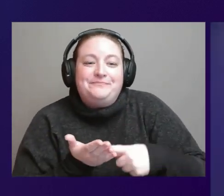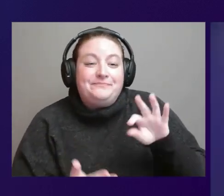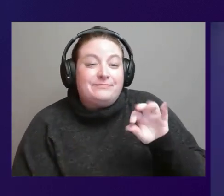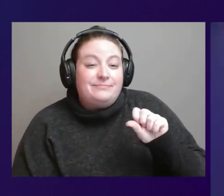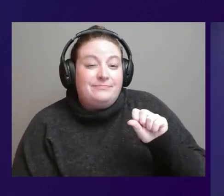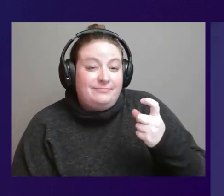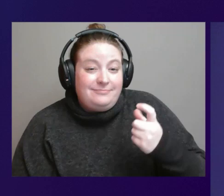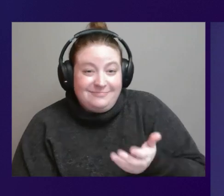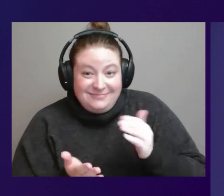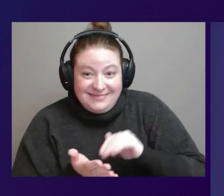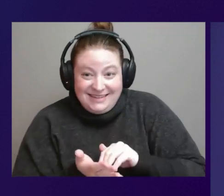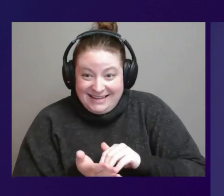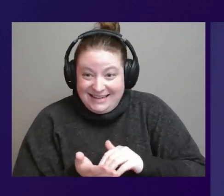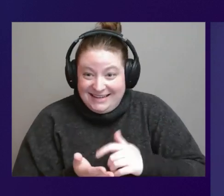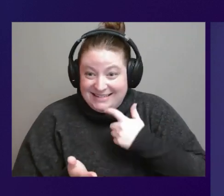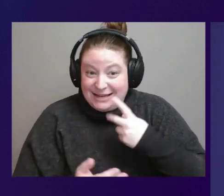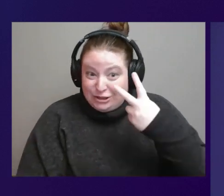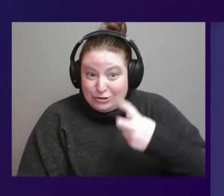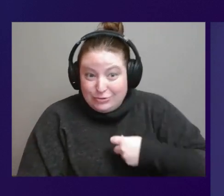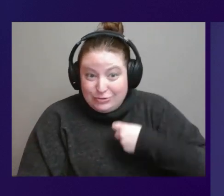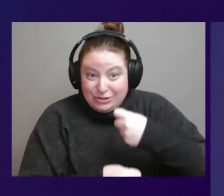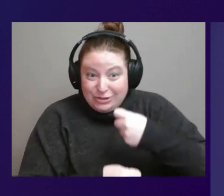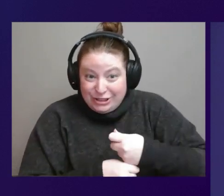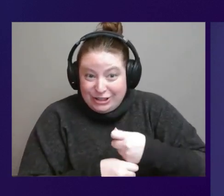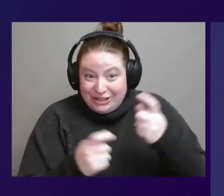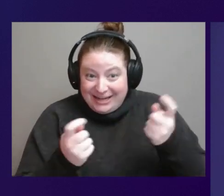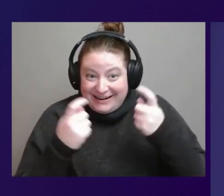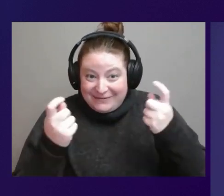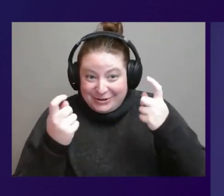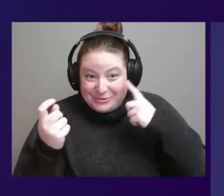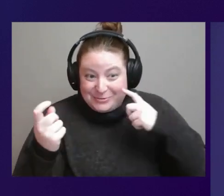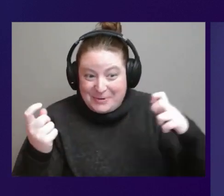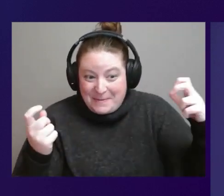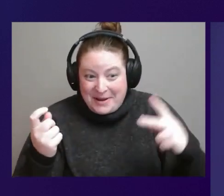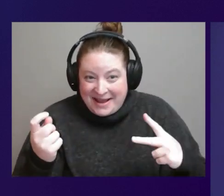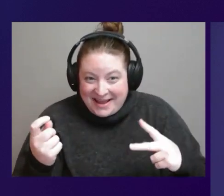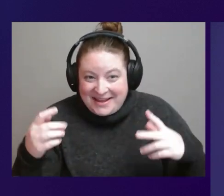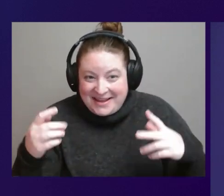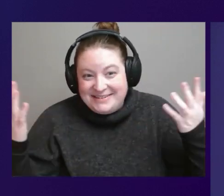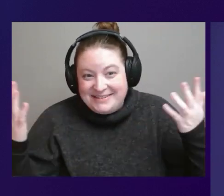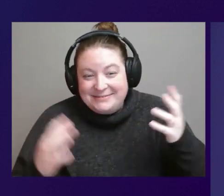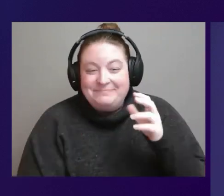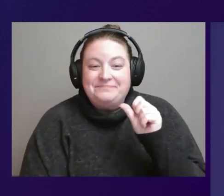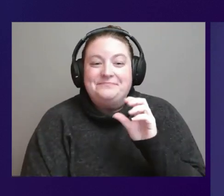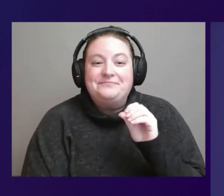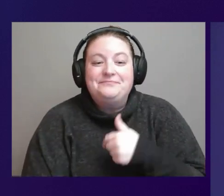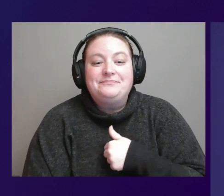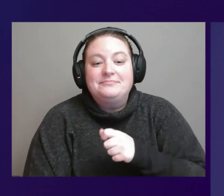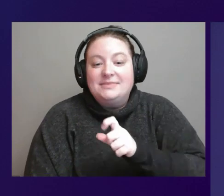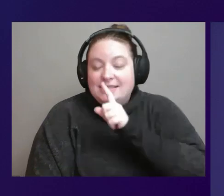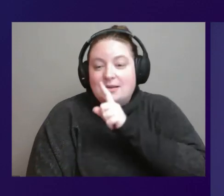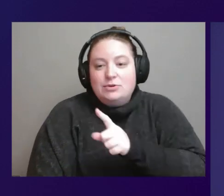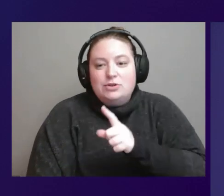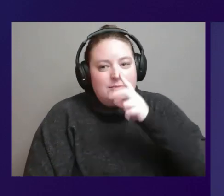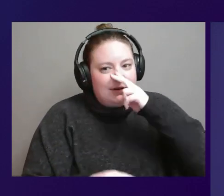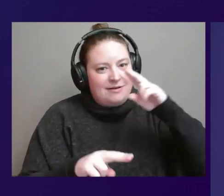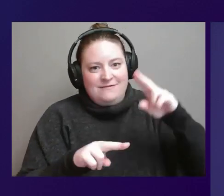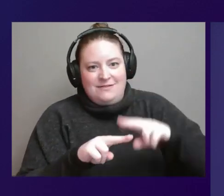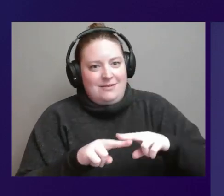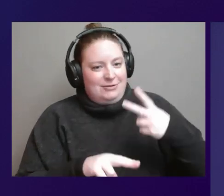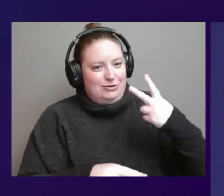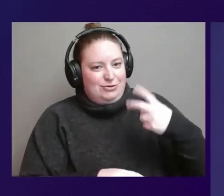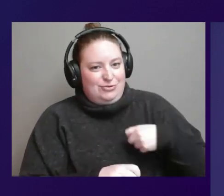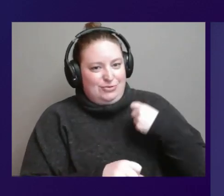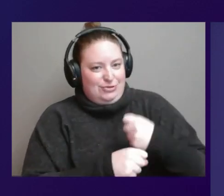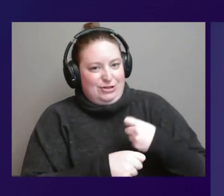a 2-year anniversary. 2-year anniversary. We were back. So yeah, it has absolutely been a really fun 2 years. So I'm excited to be